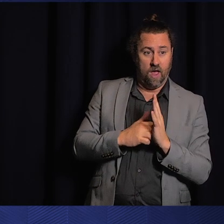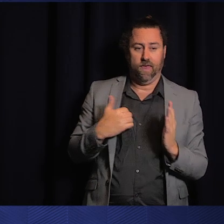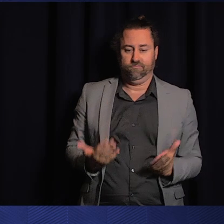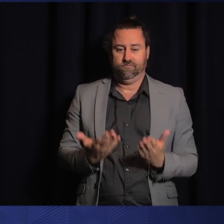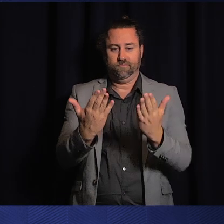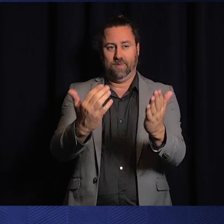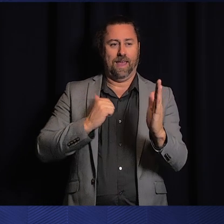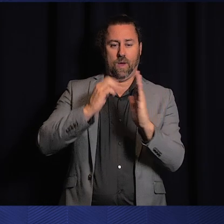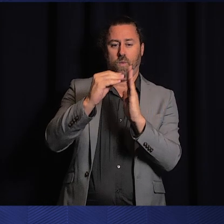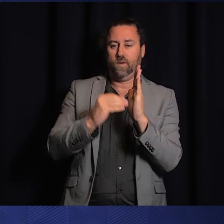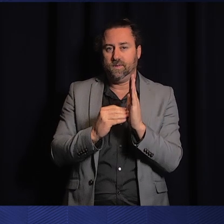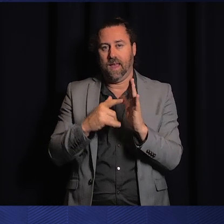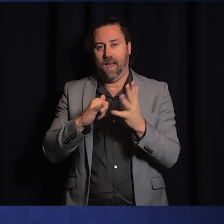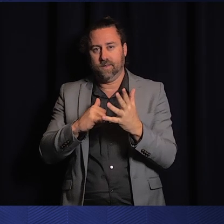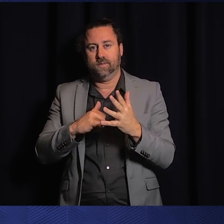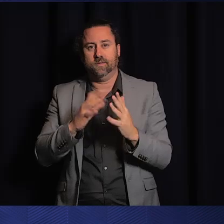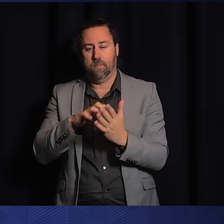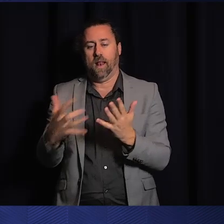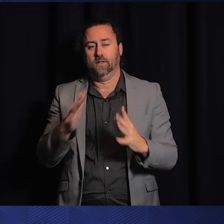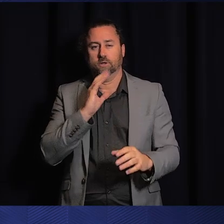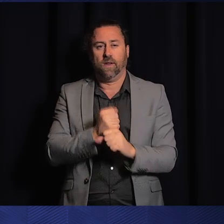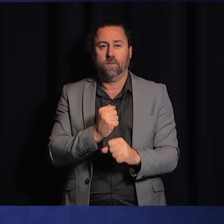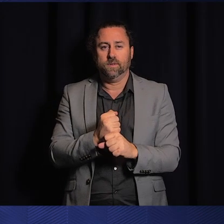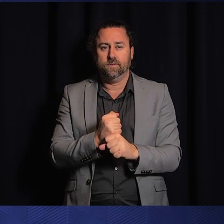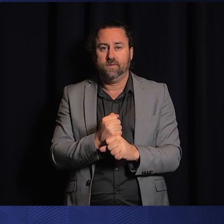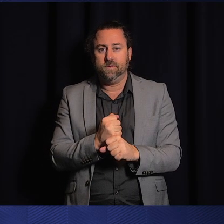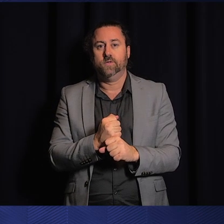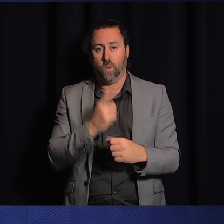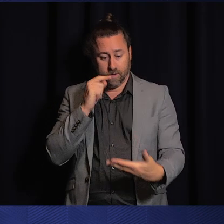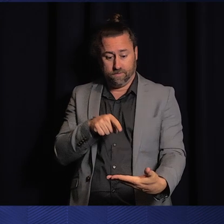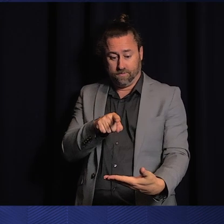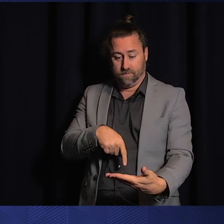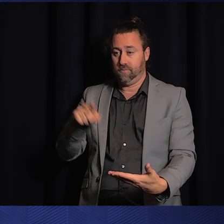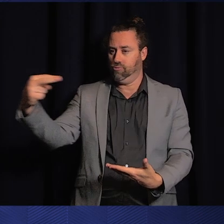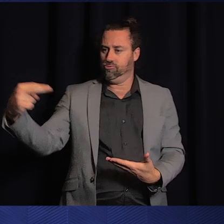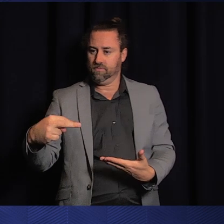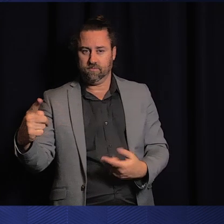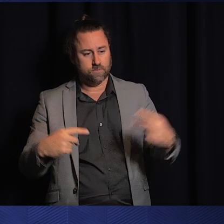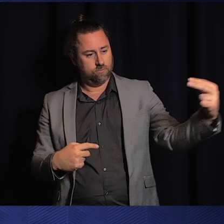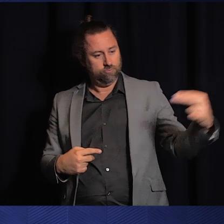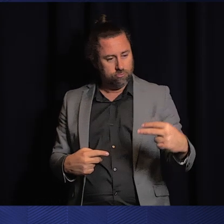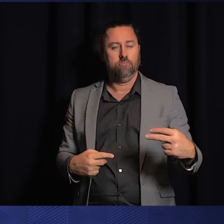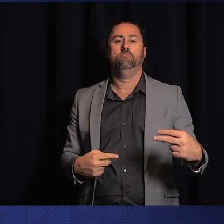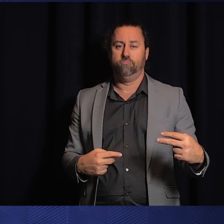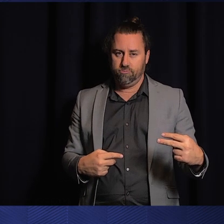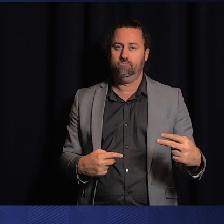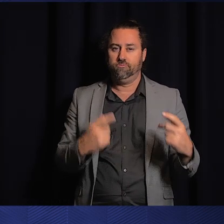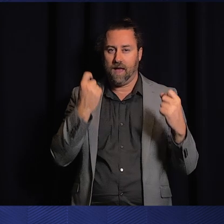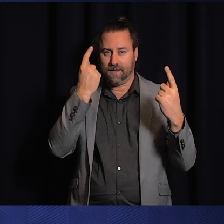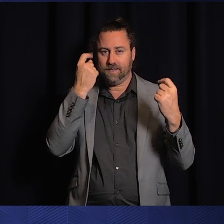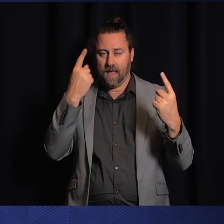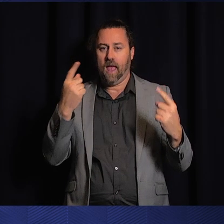together as a national consultation, and then we could see both could appreciate both's problem, and then there is a